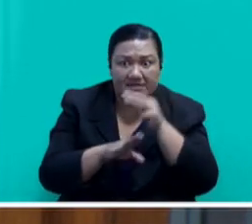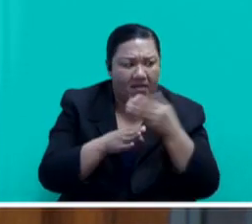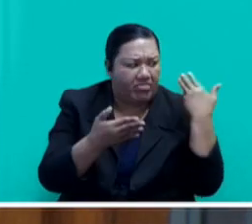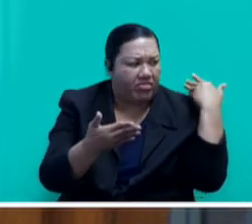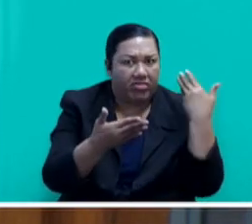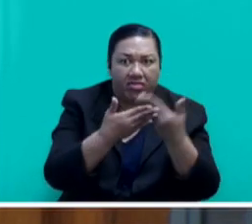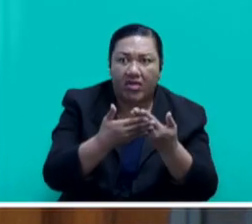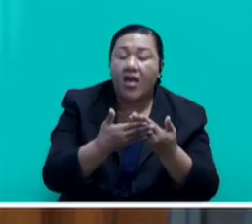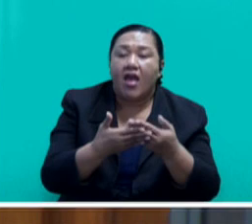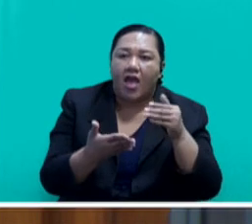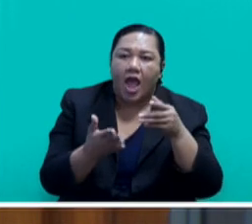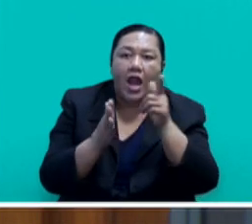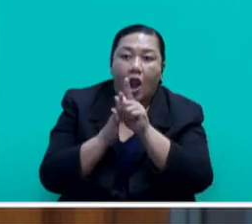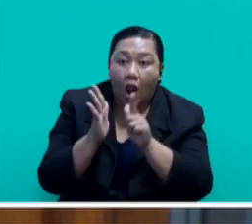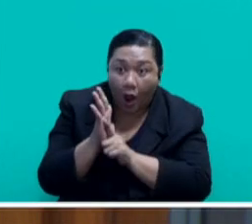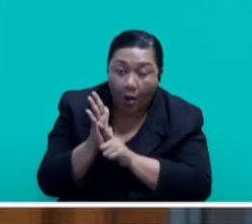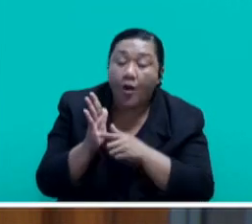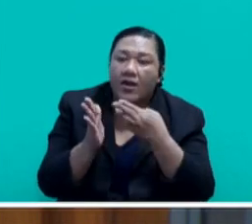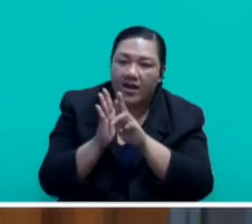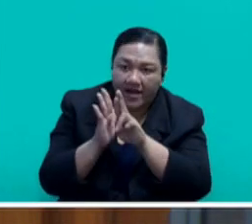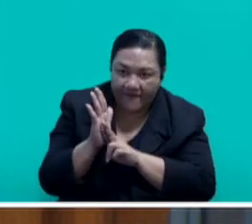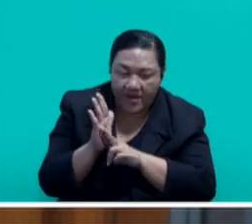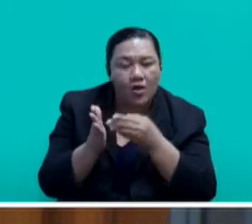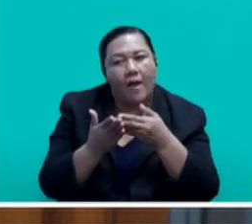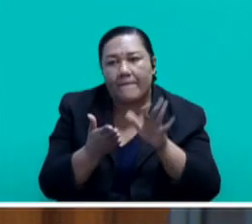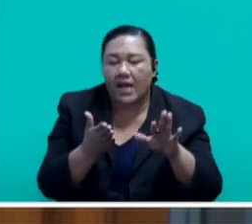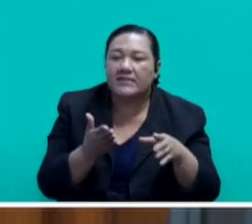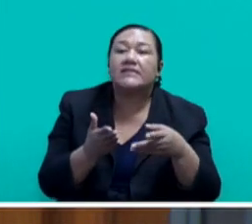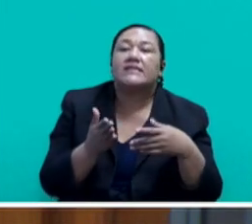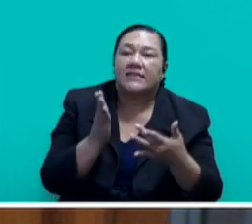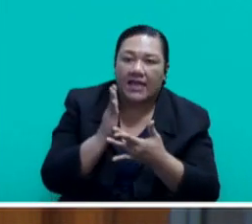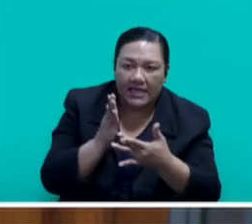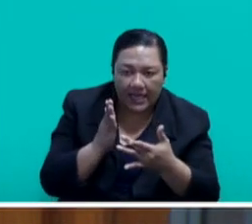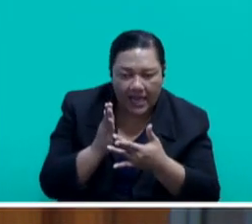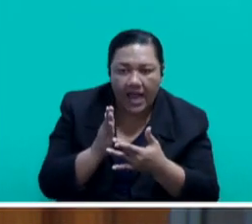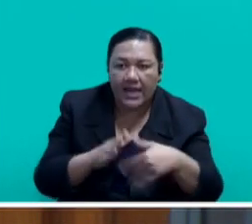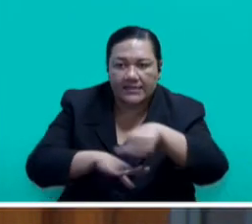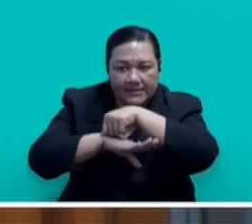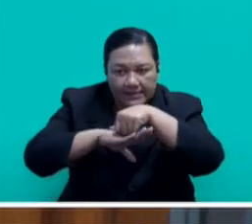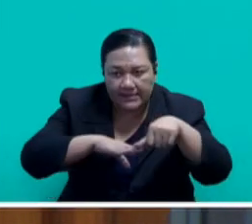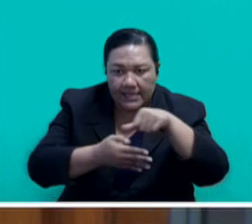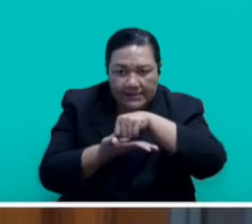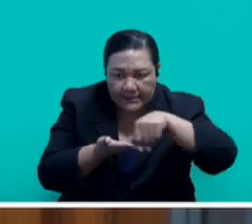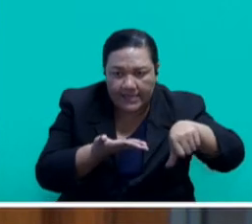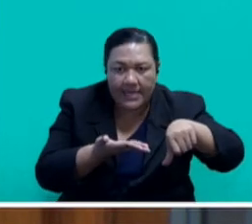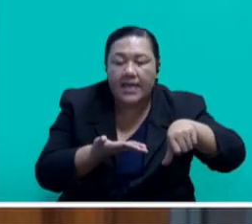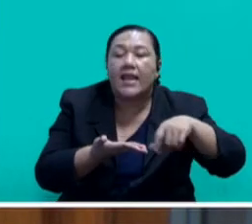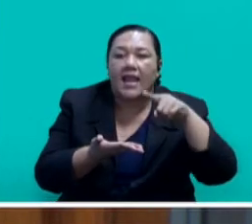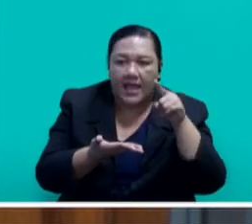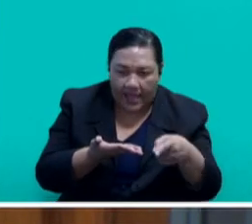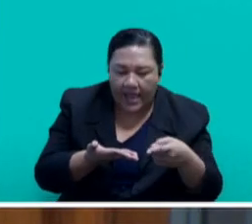was passed in the Cabinet. Technical support by the Foreign Fisheries Agency seal and consult process is well underway.